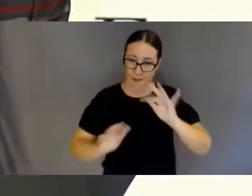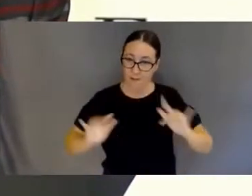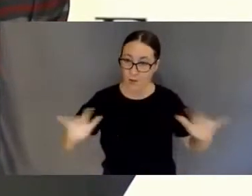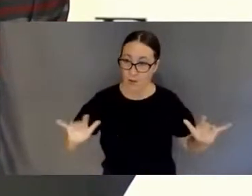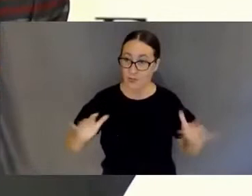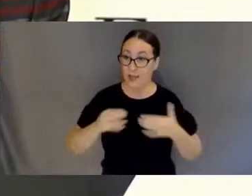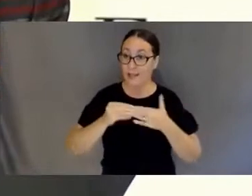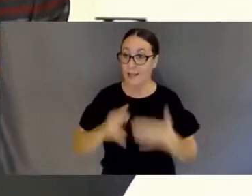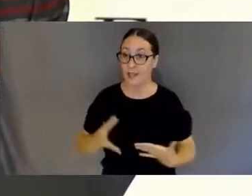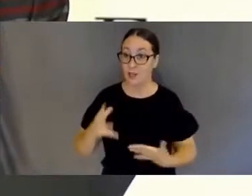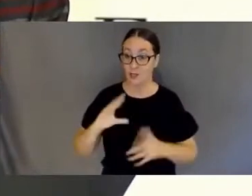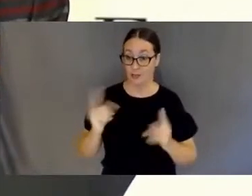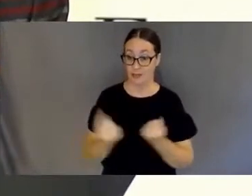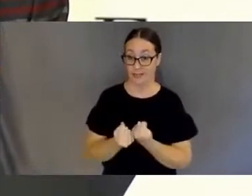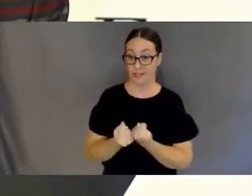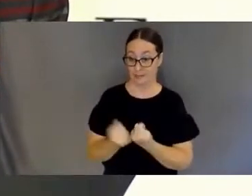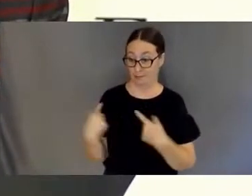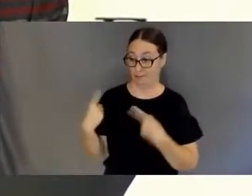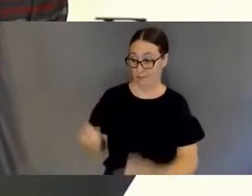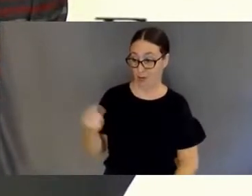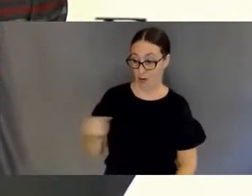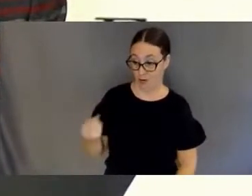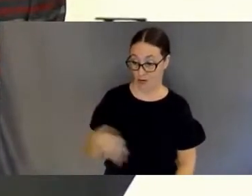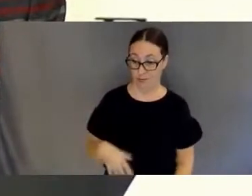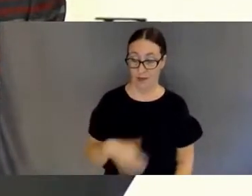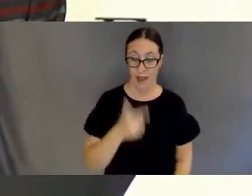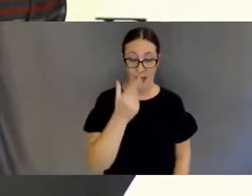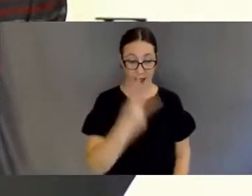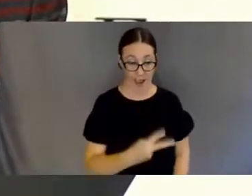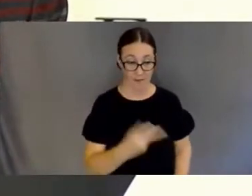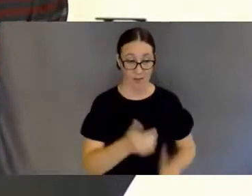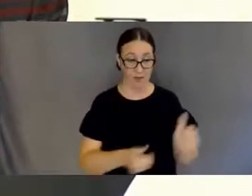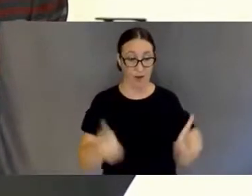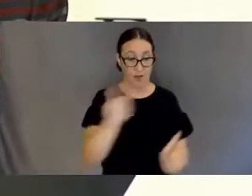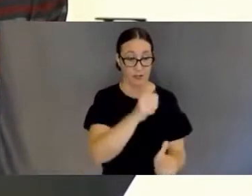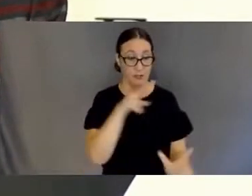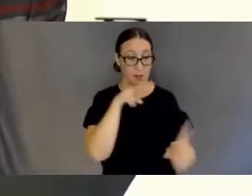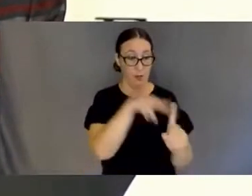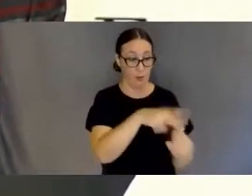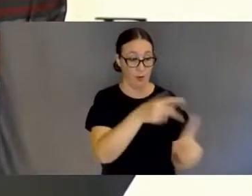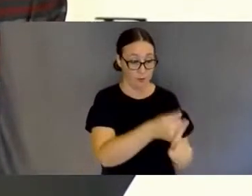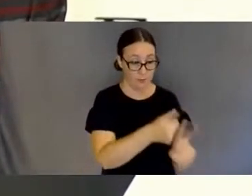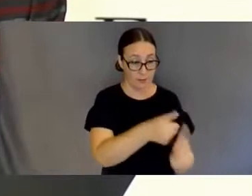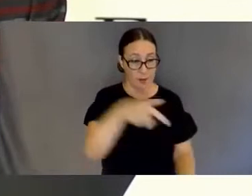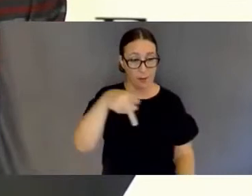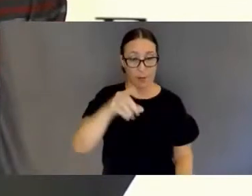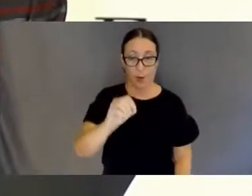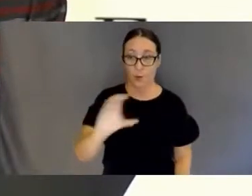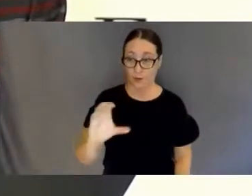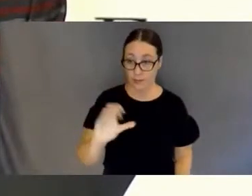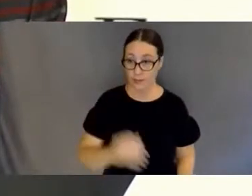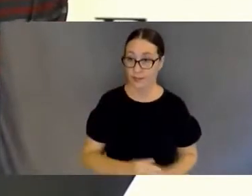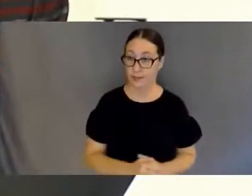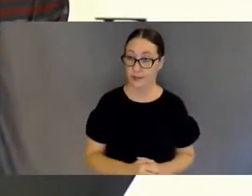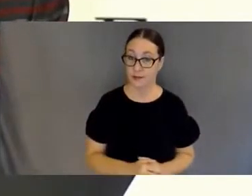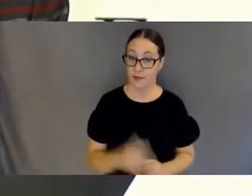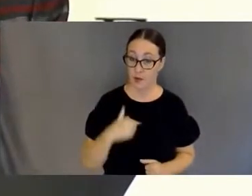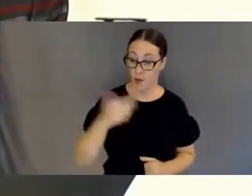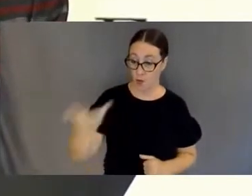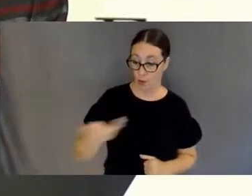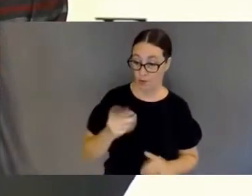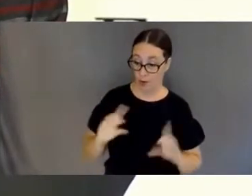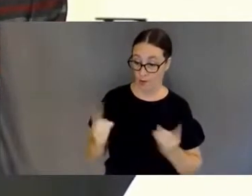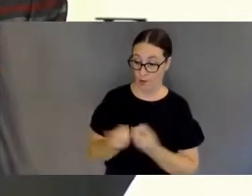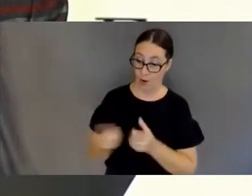history. Half of our senior appointees are people of color. And we've hired the department's first